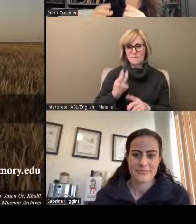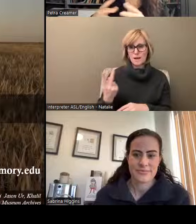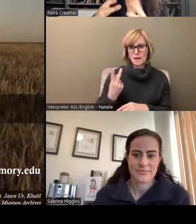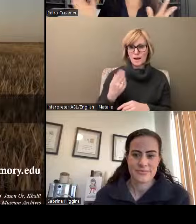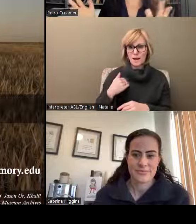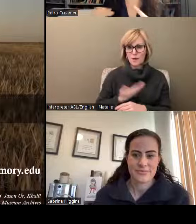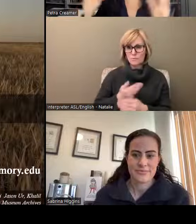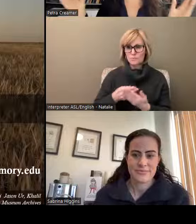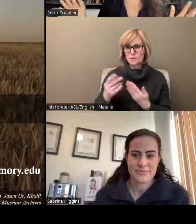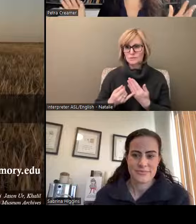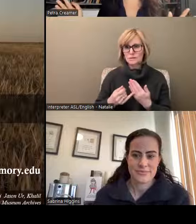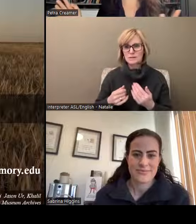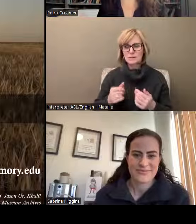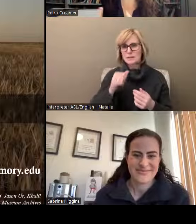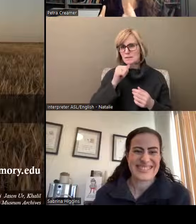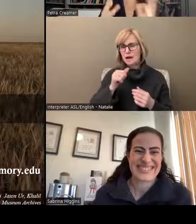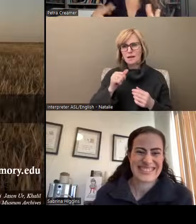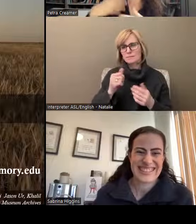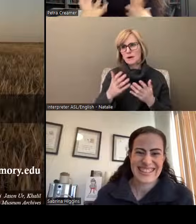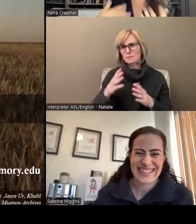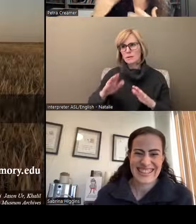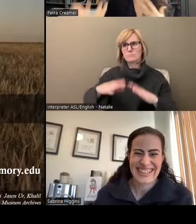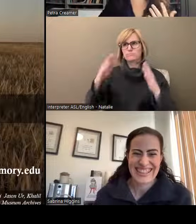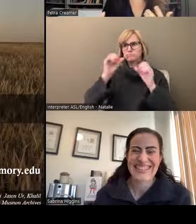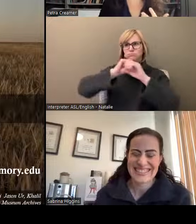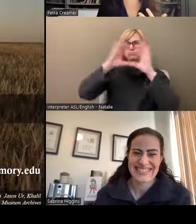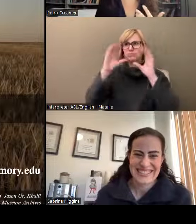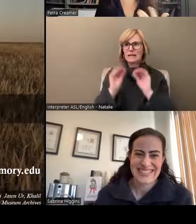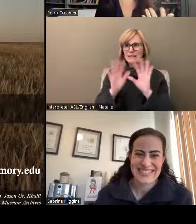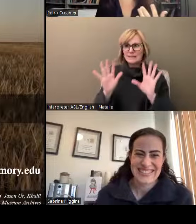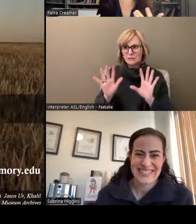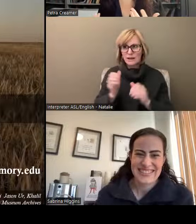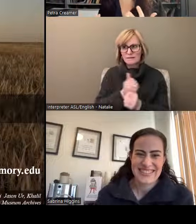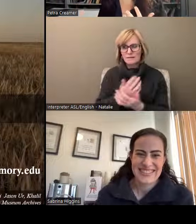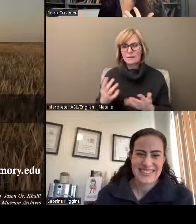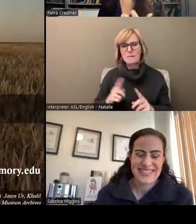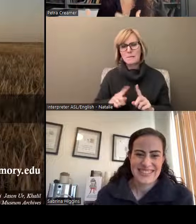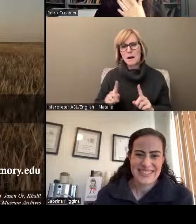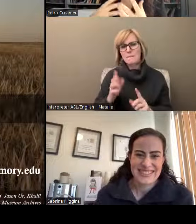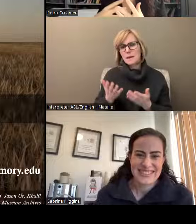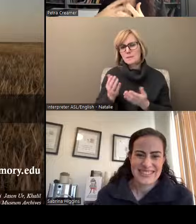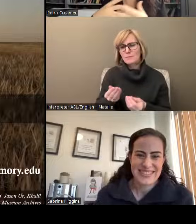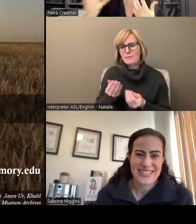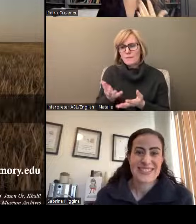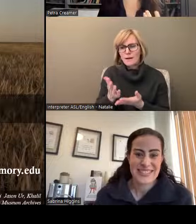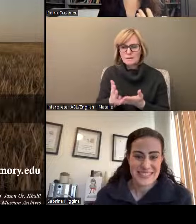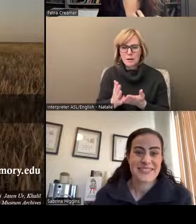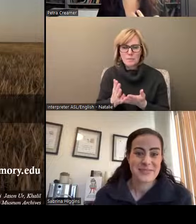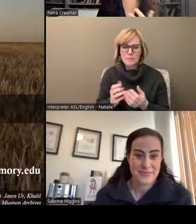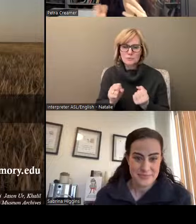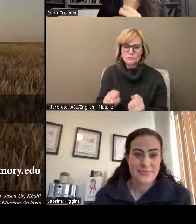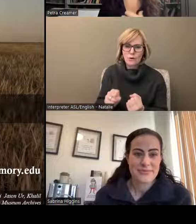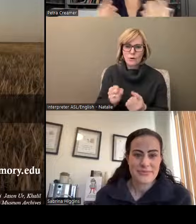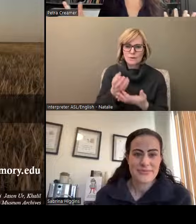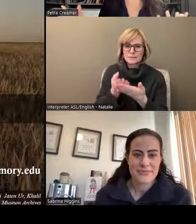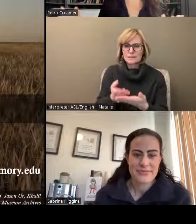gonna, I'm not gonna say blow this whole thing wide open, but at least contribute some kind of like more solid data on